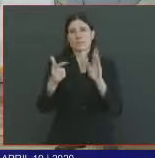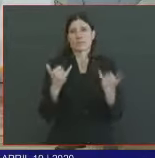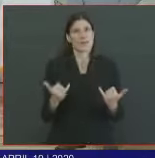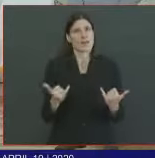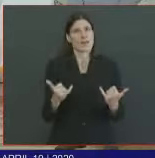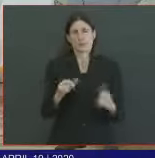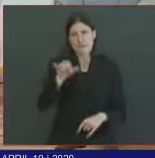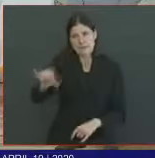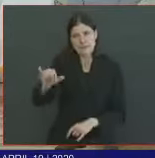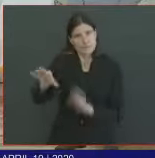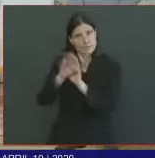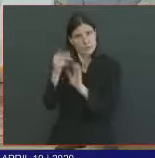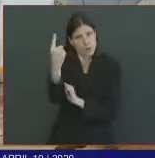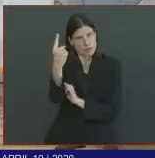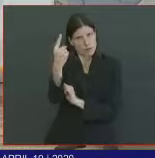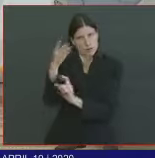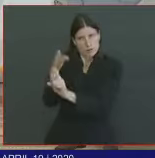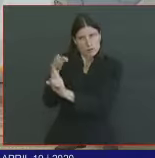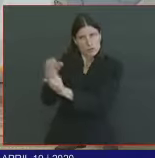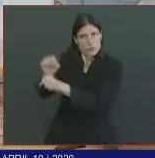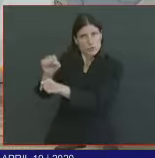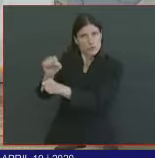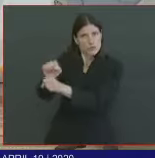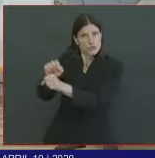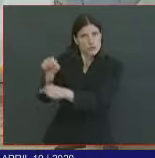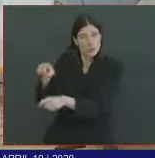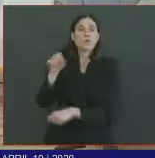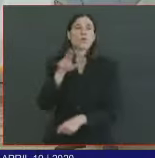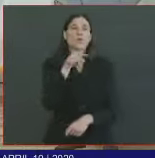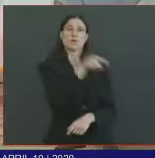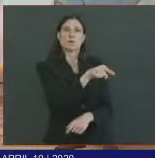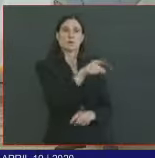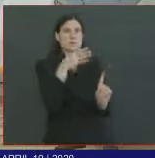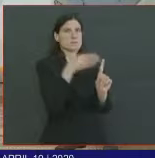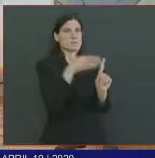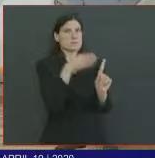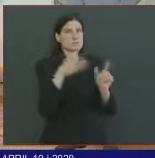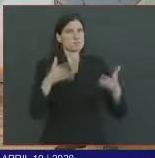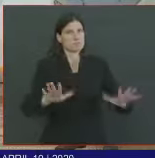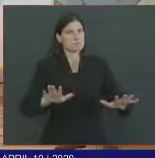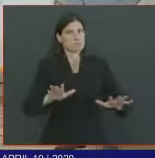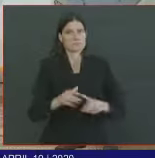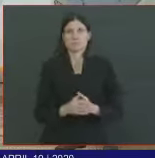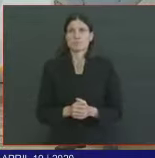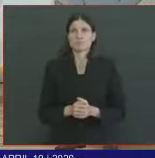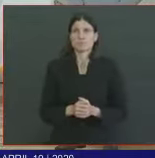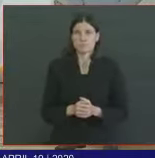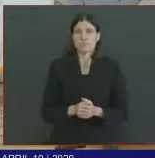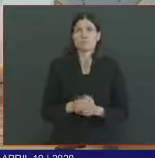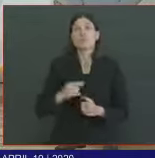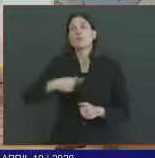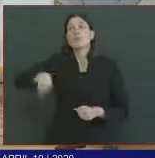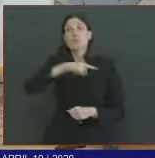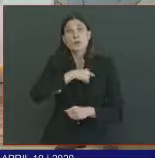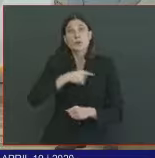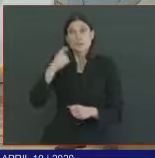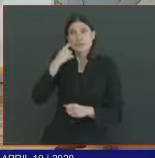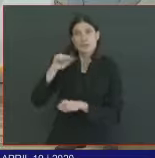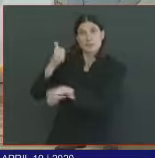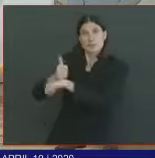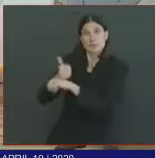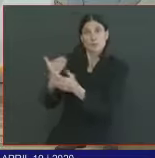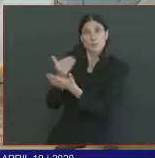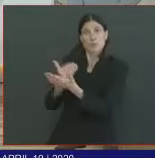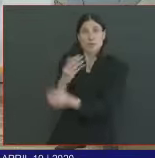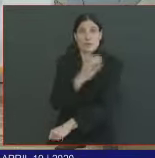clinics. You know, if you have the symptoms of COVID-19 and you need to see your doctor, one of the ways you can do this, because we had such